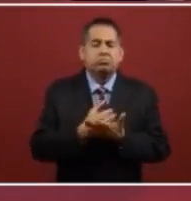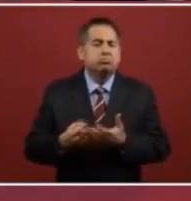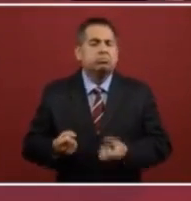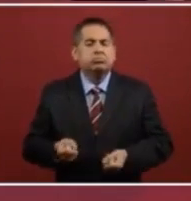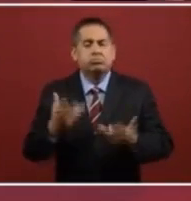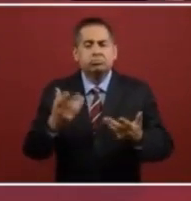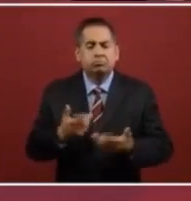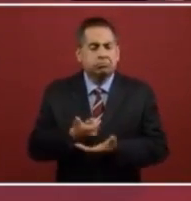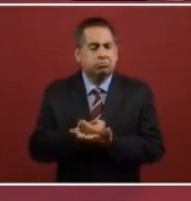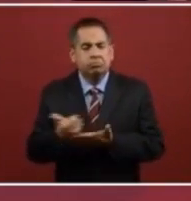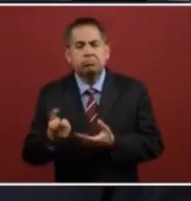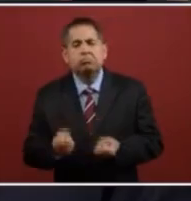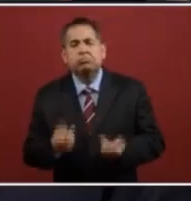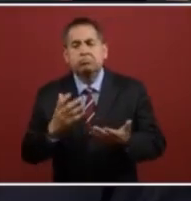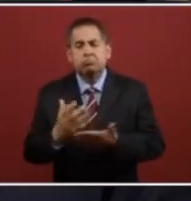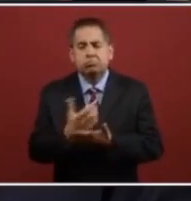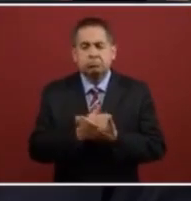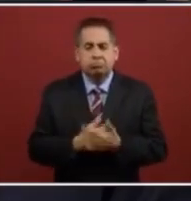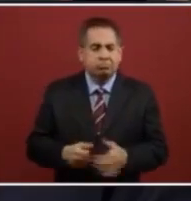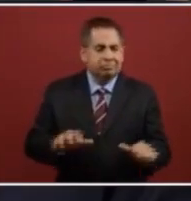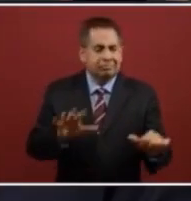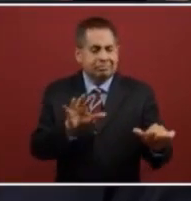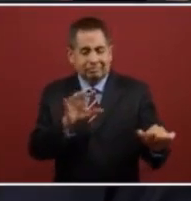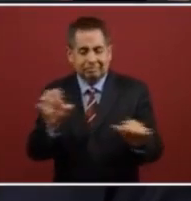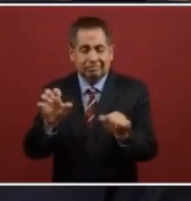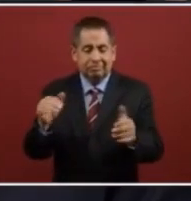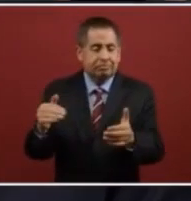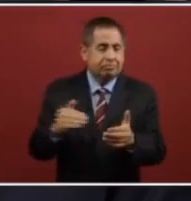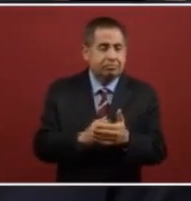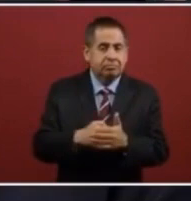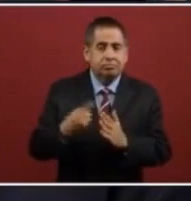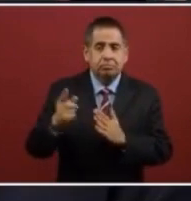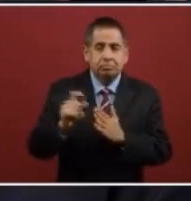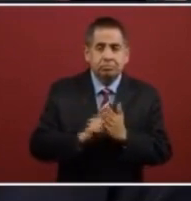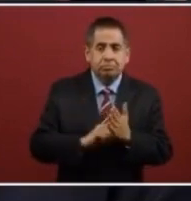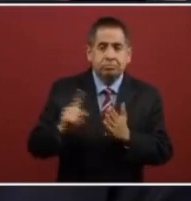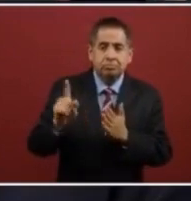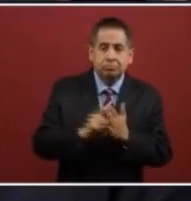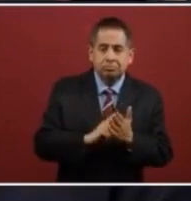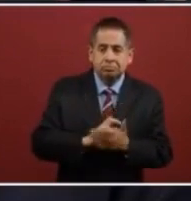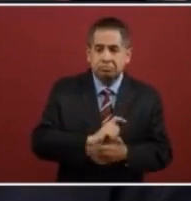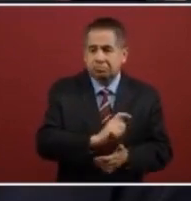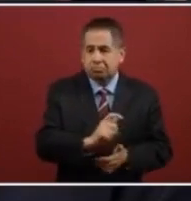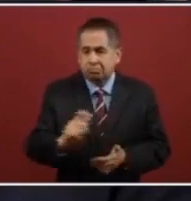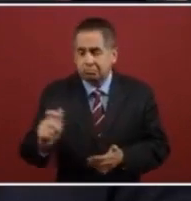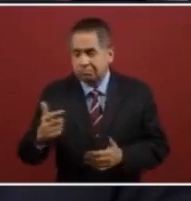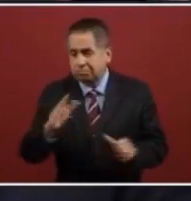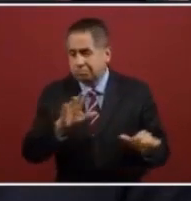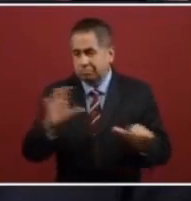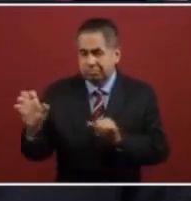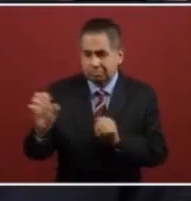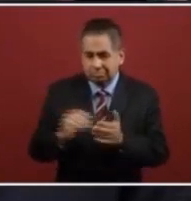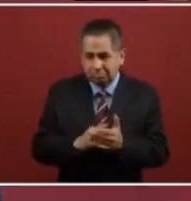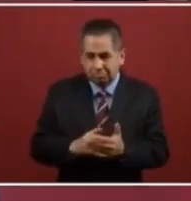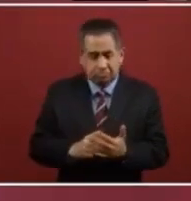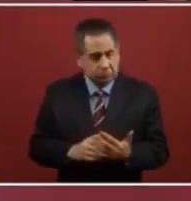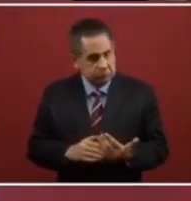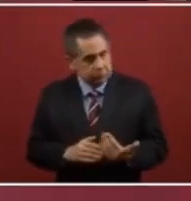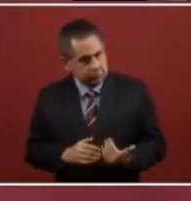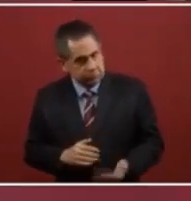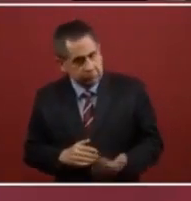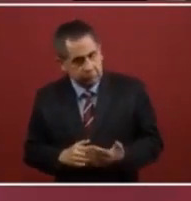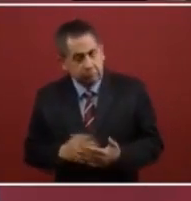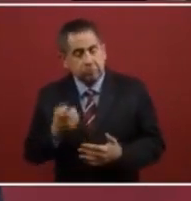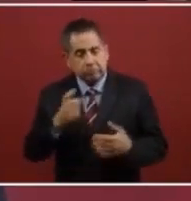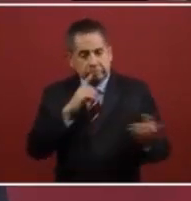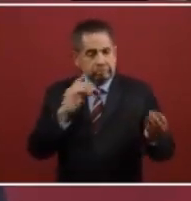total, were earning recibían 600,000 pesos mensuales. 600,000 pesos a Por eso month. es todo este That's